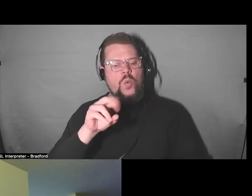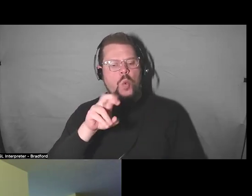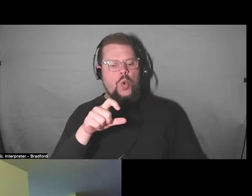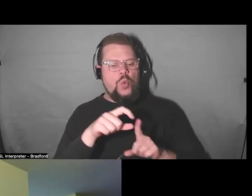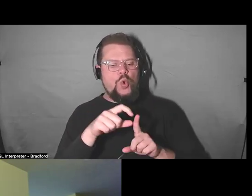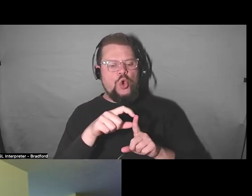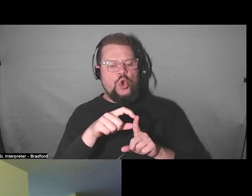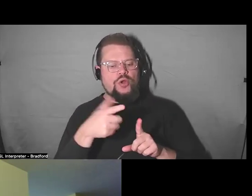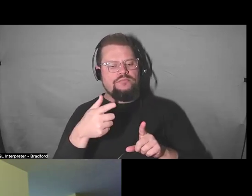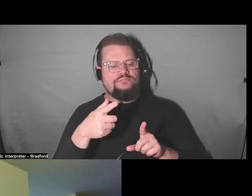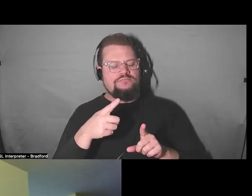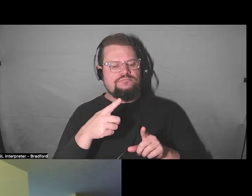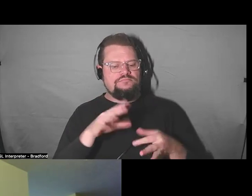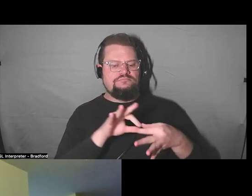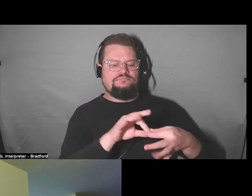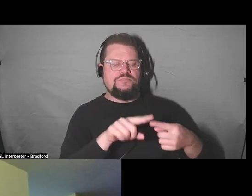any suggestions?